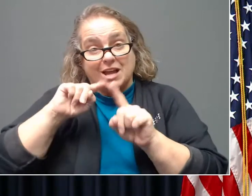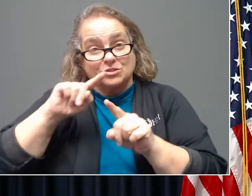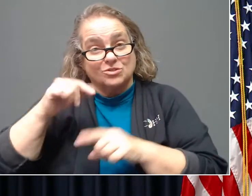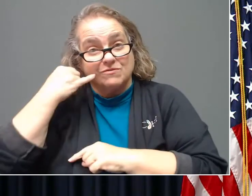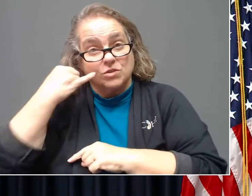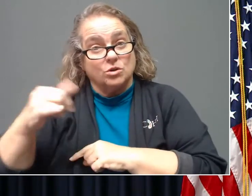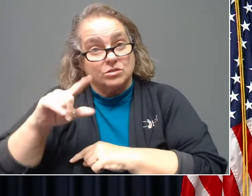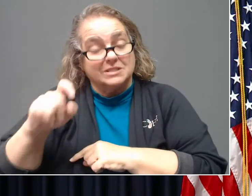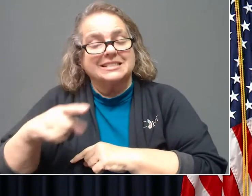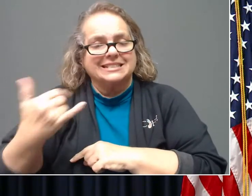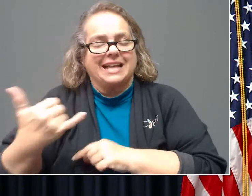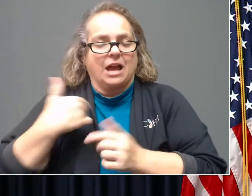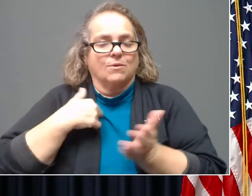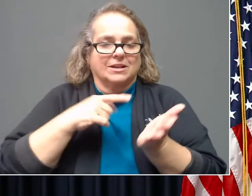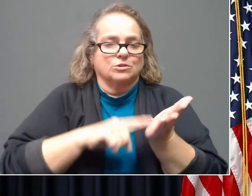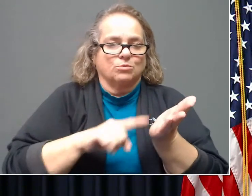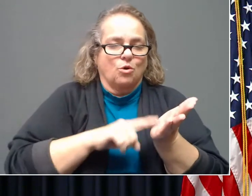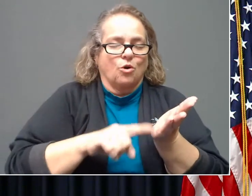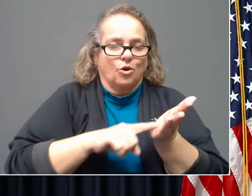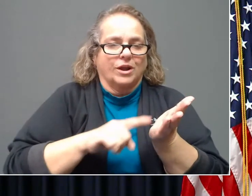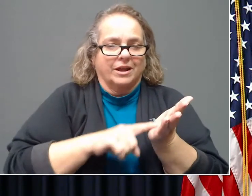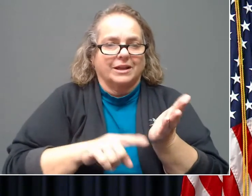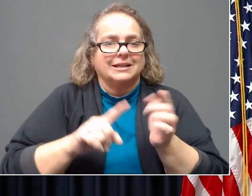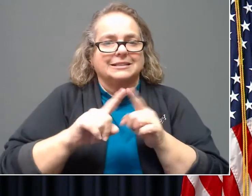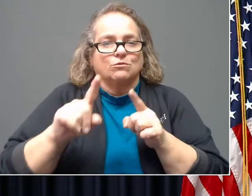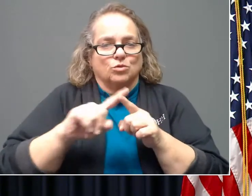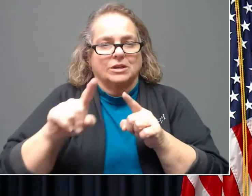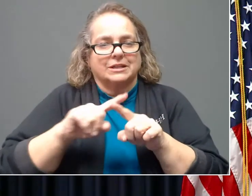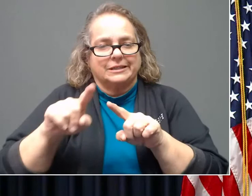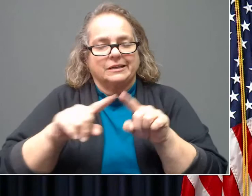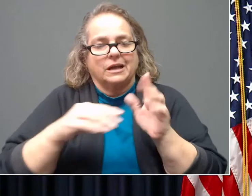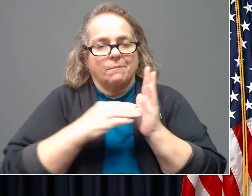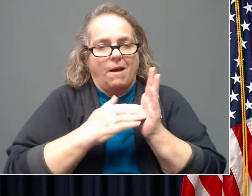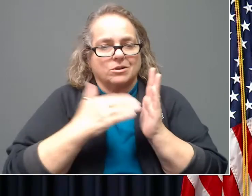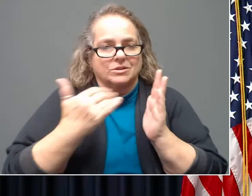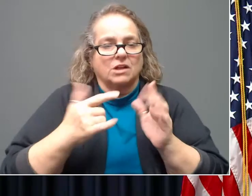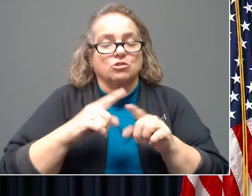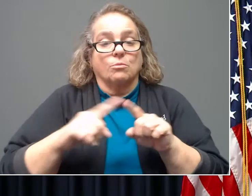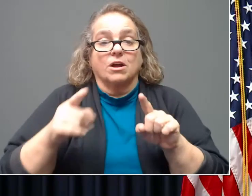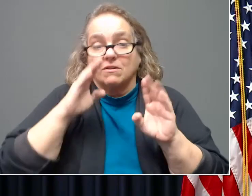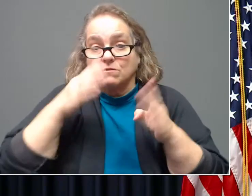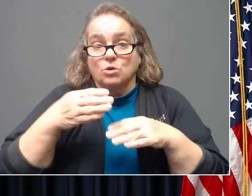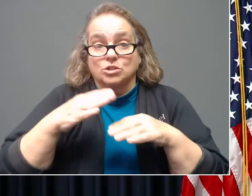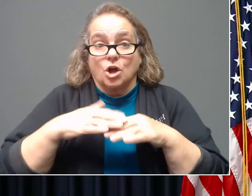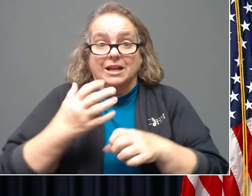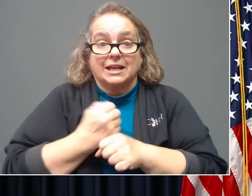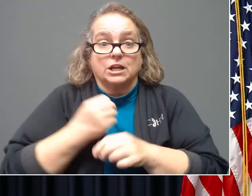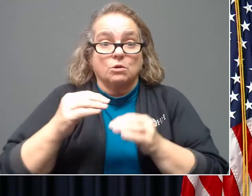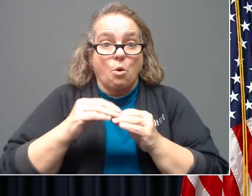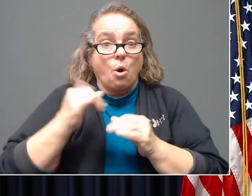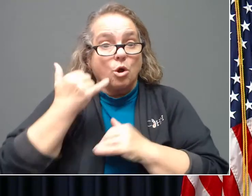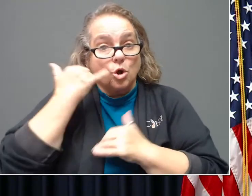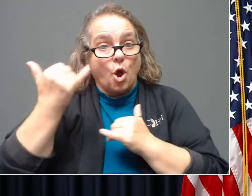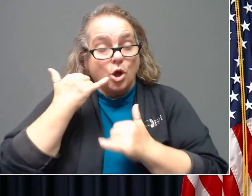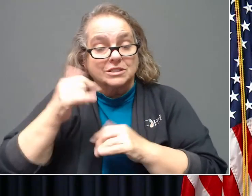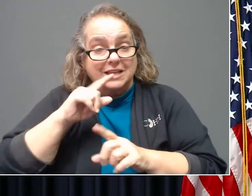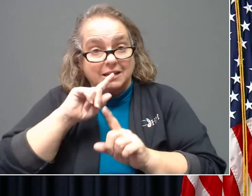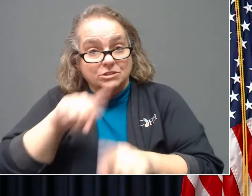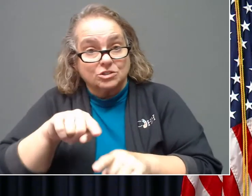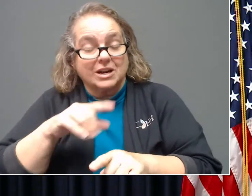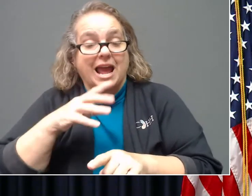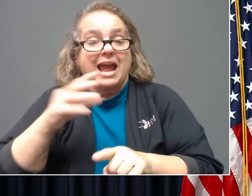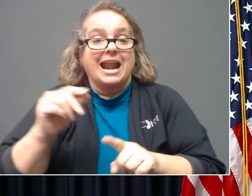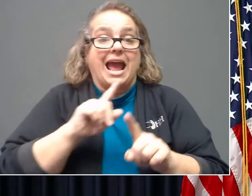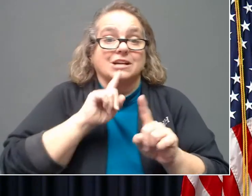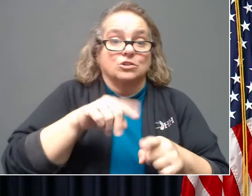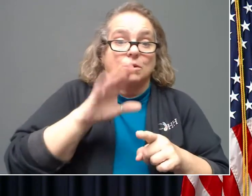models, but certainly focused on getting more calls answered, and answered by people